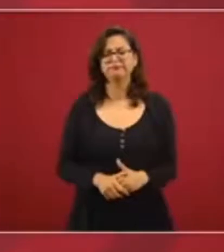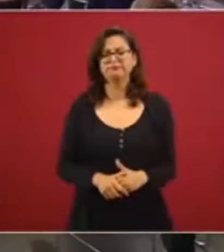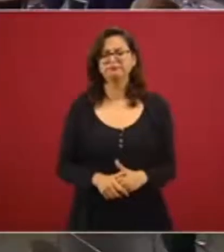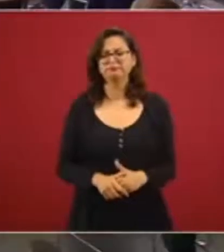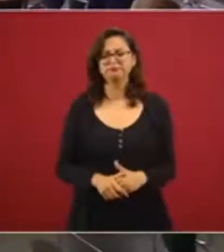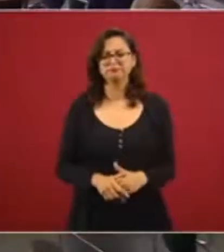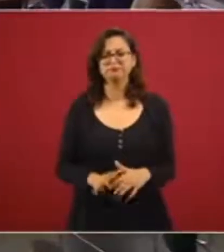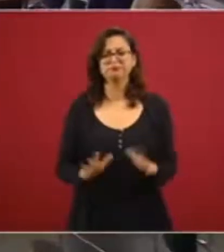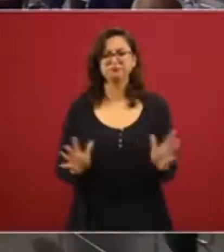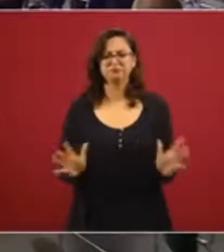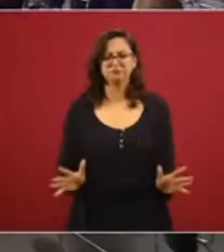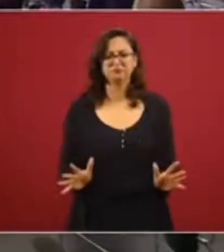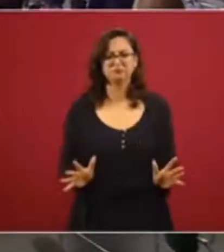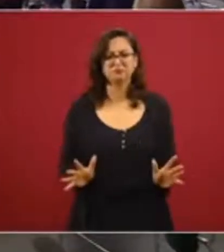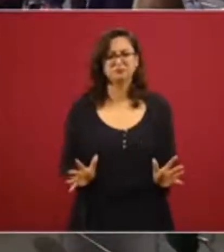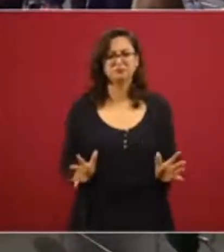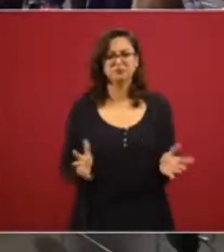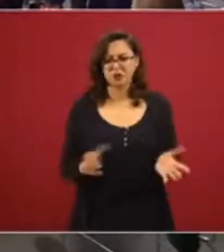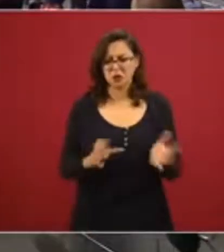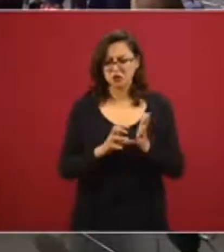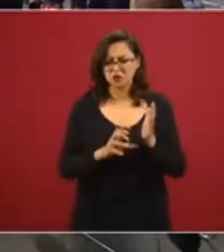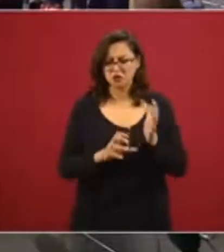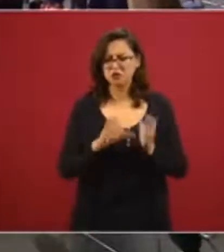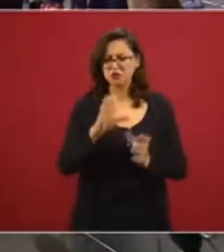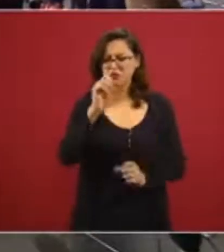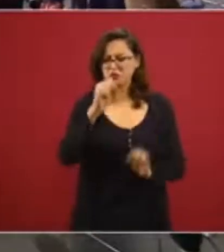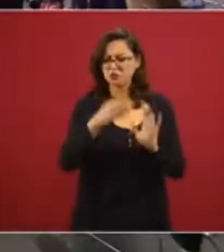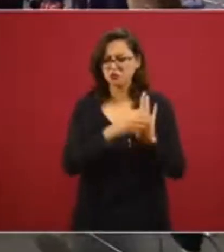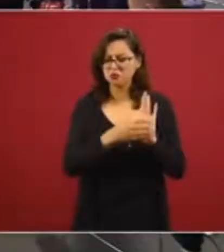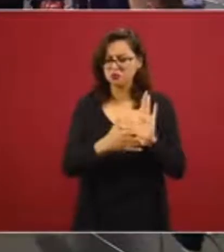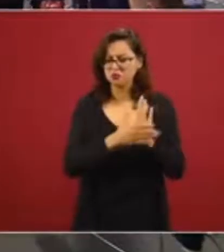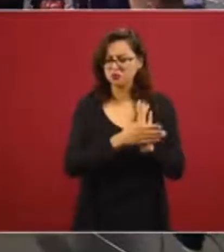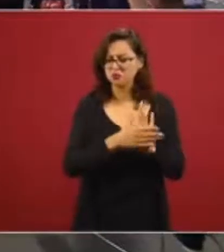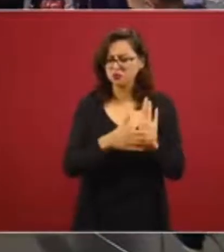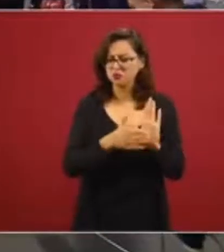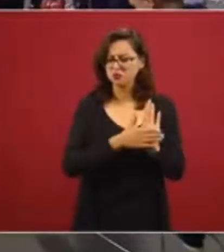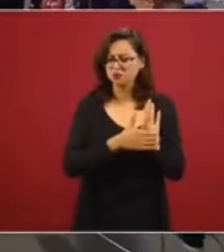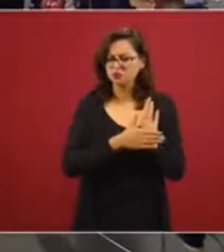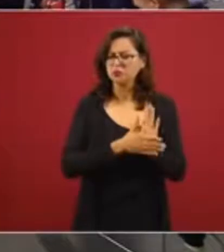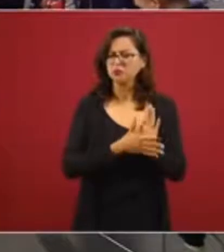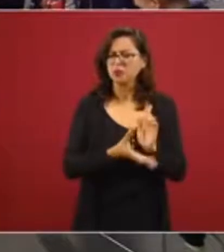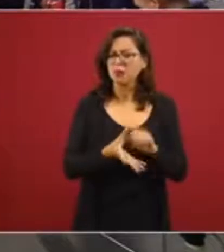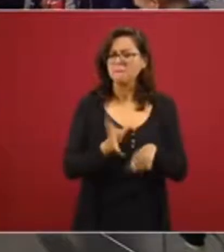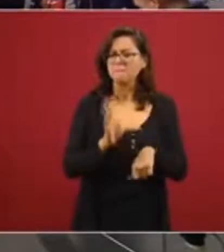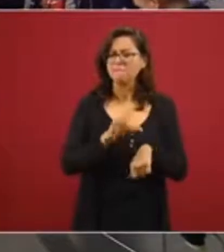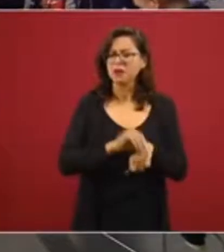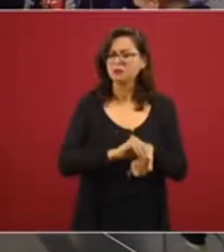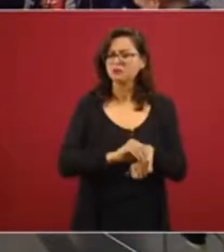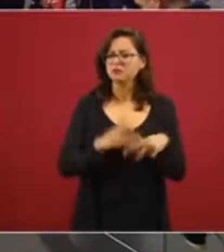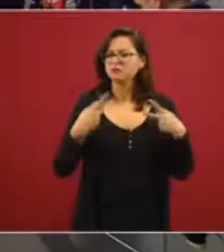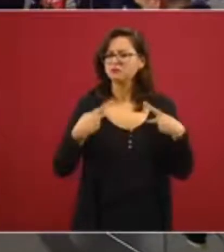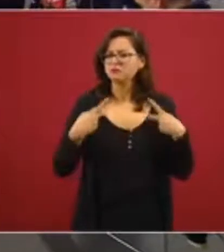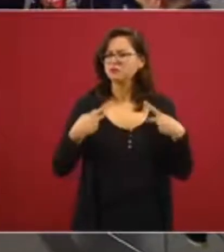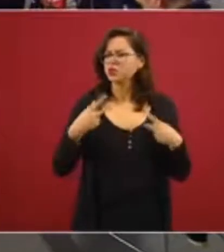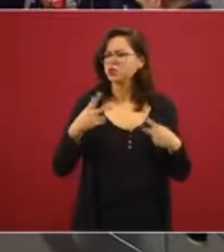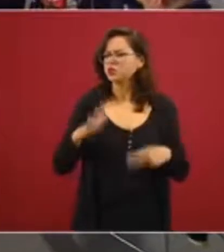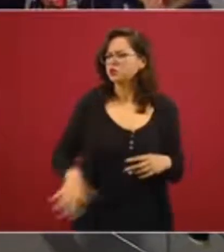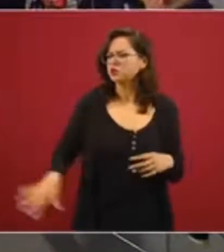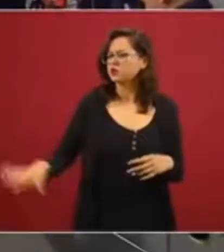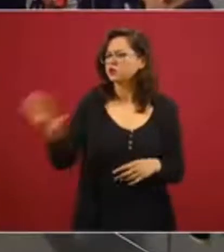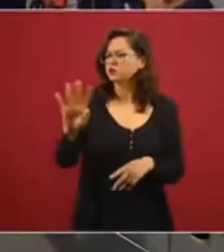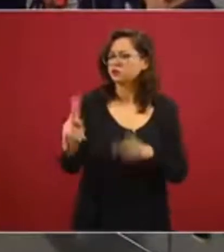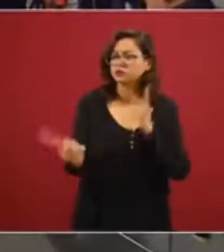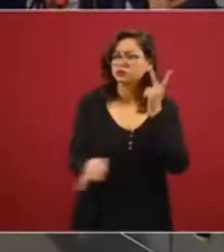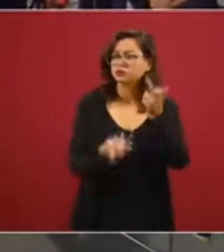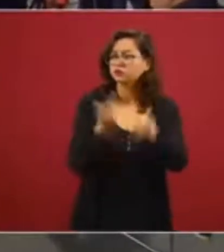Hay manera de conformidad con la Constitución There is ways de of que se lleve a cabo una consulta